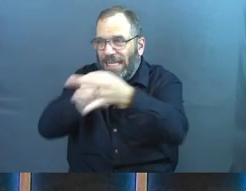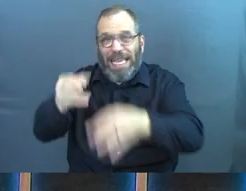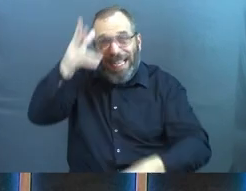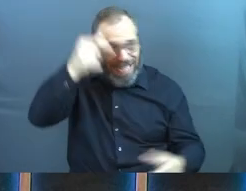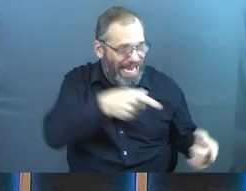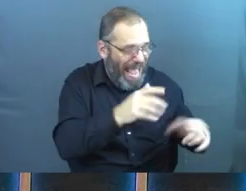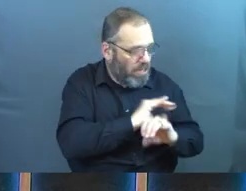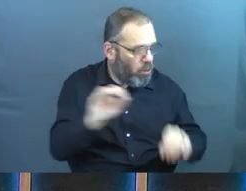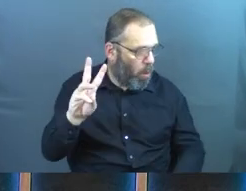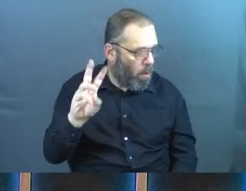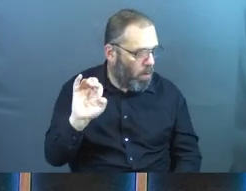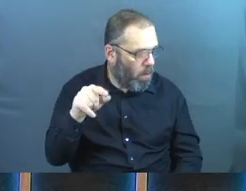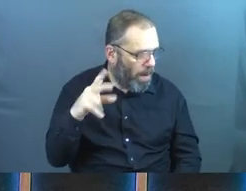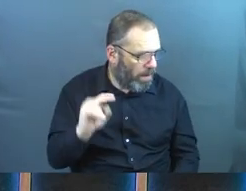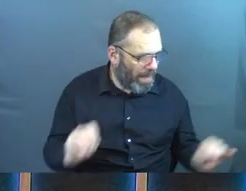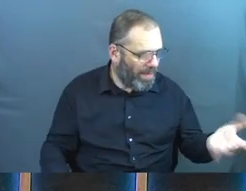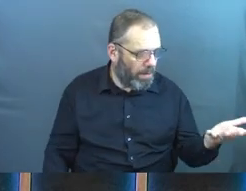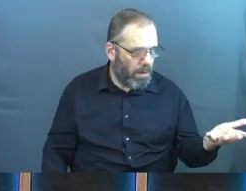Satan's got no weapon left.